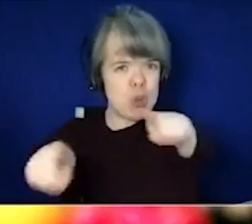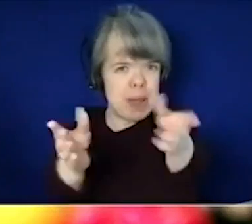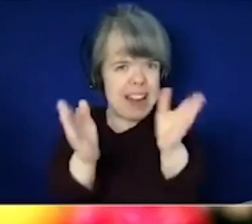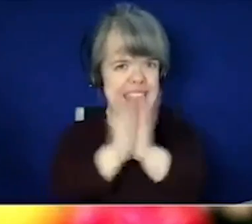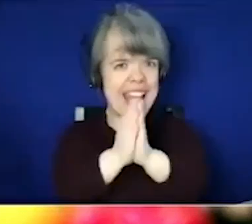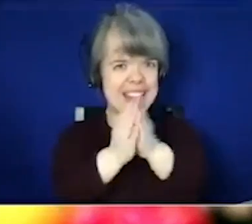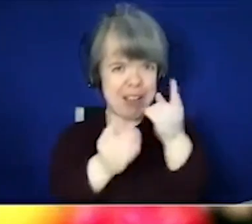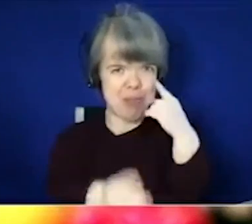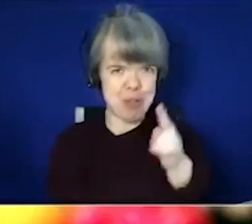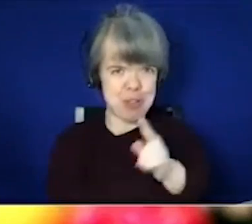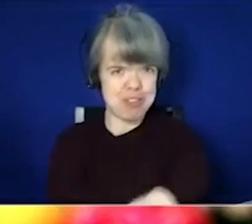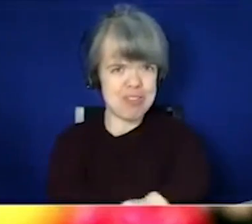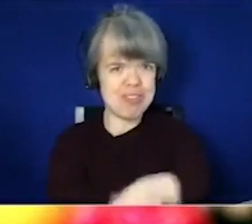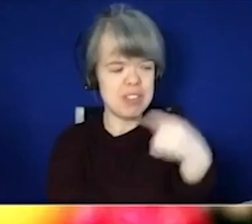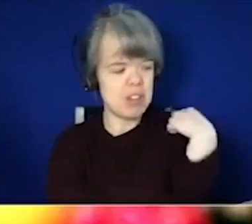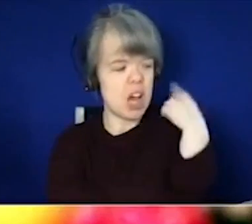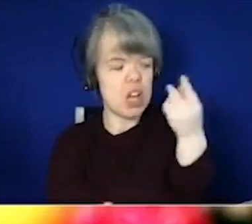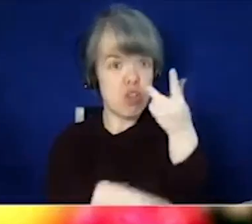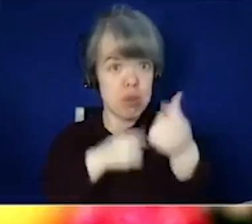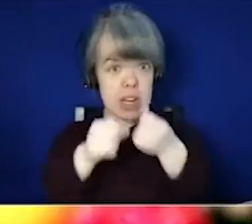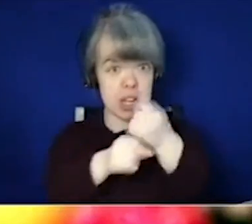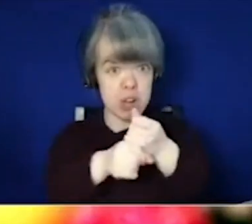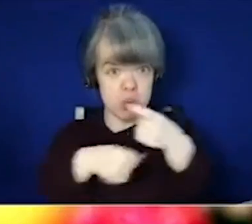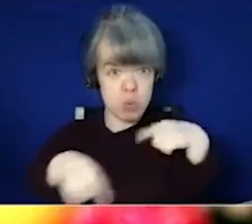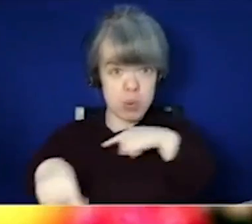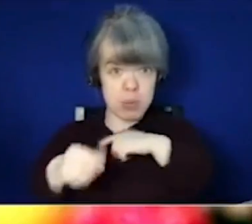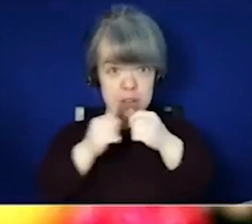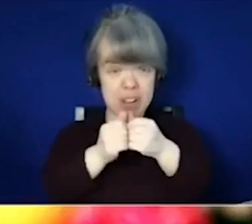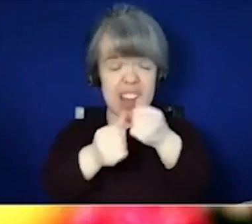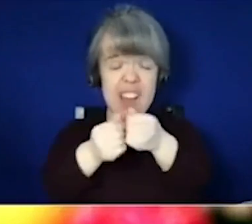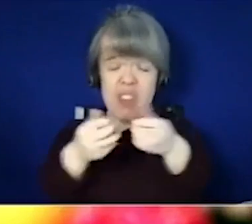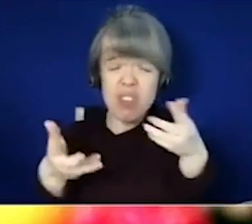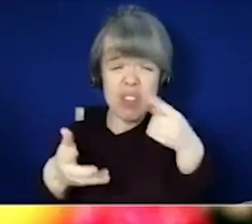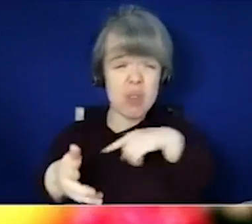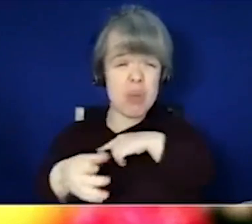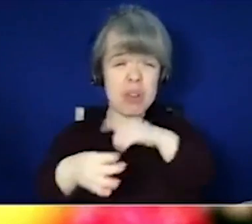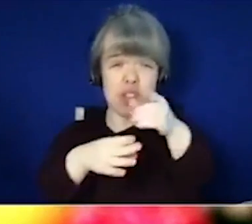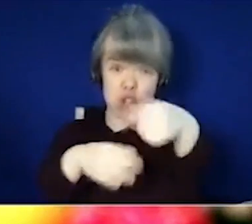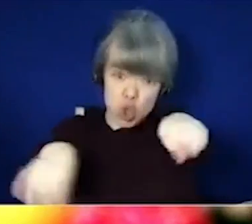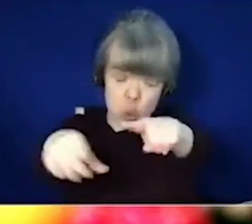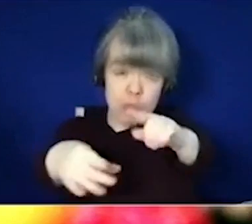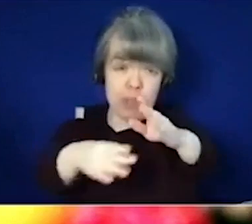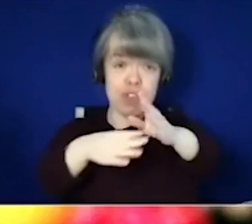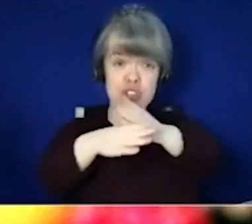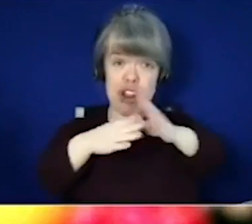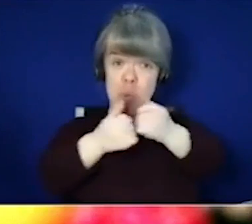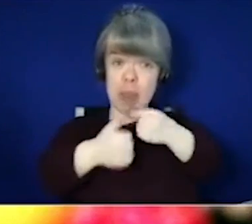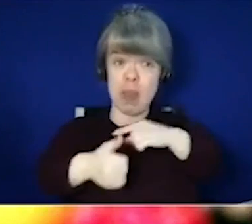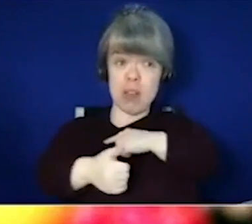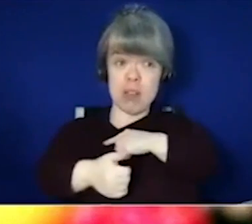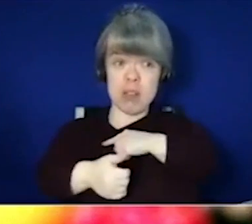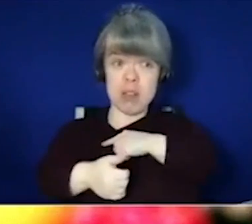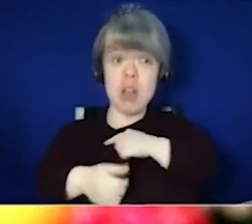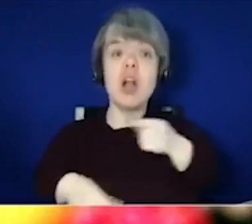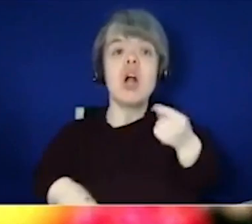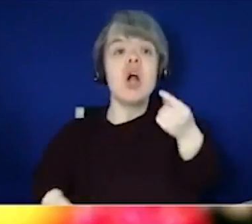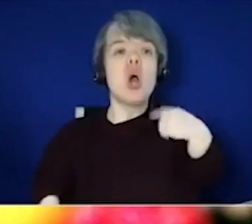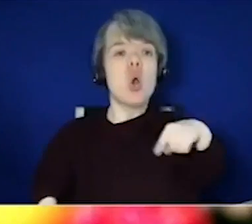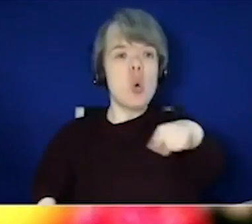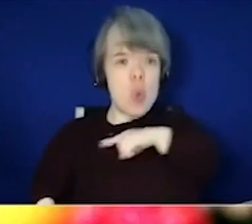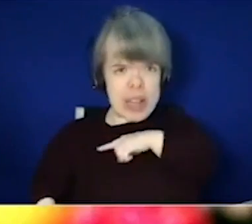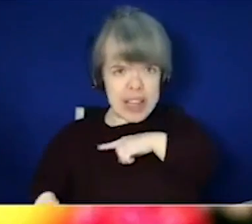are better, our pay is better, our company is better, and obviously we believe that we don't need third-party representation. We want to talk directly with our partners, and